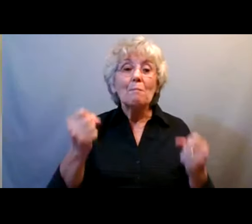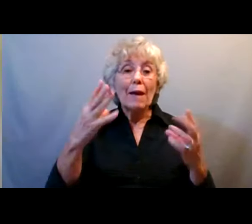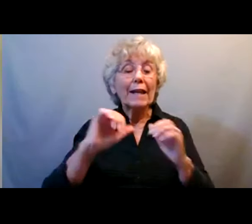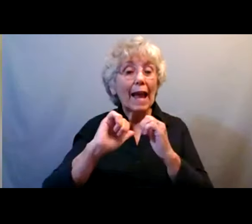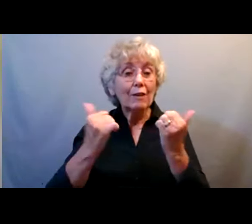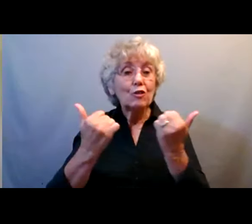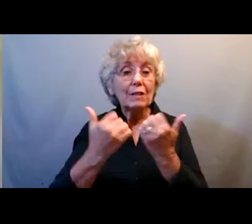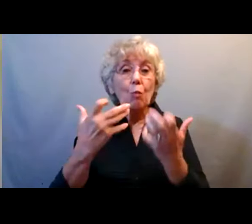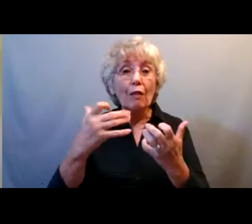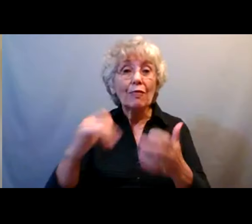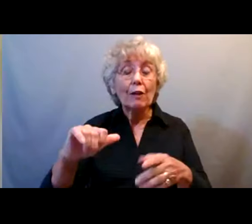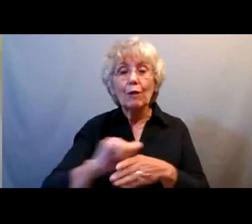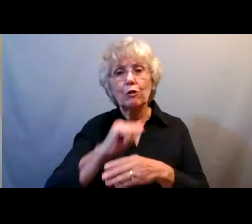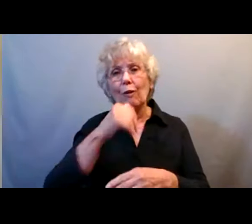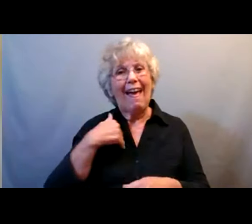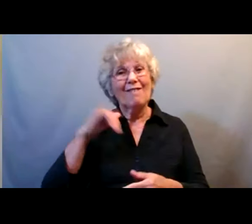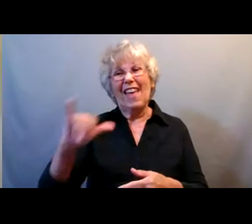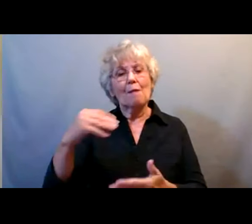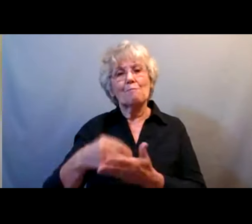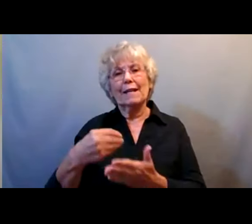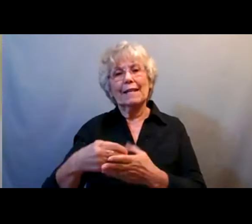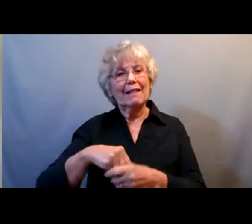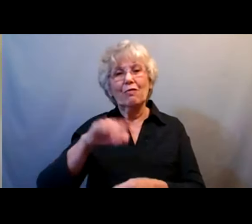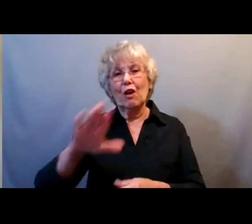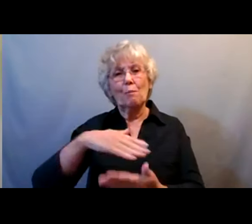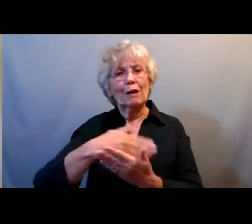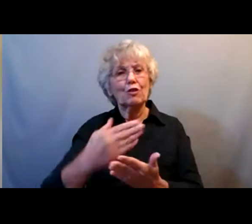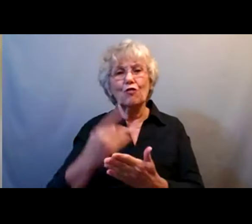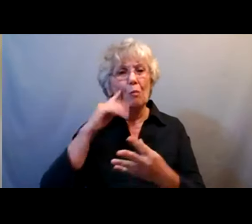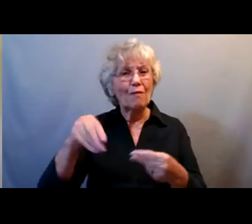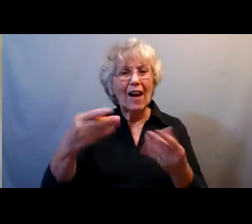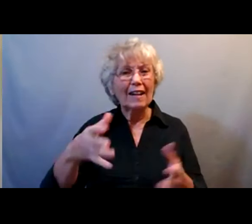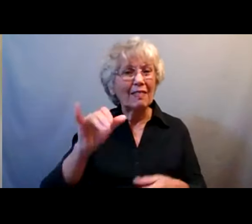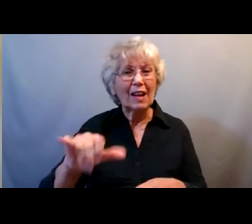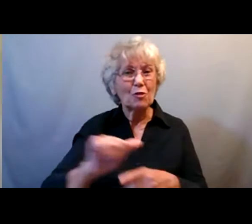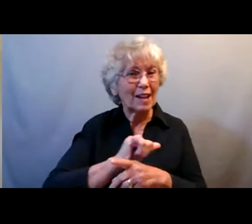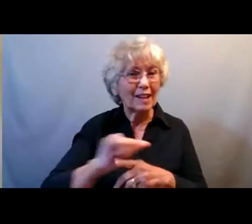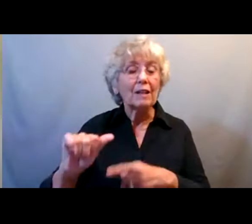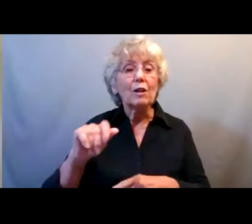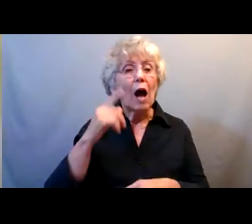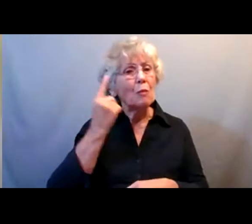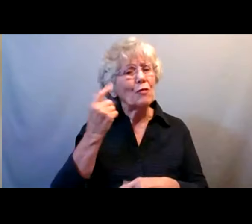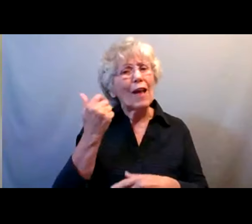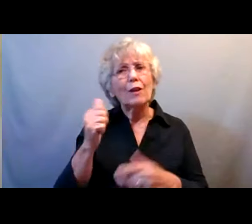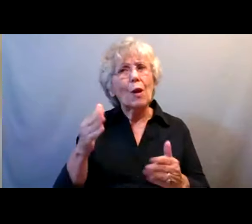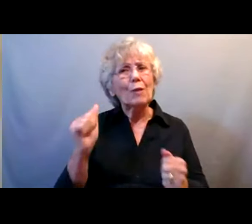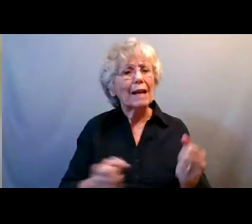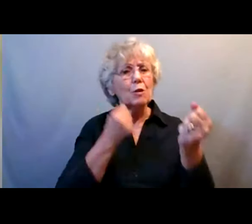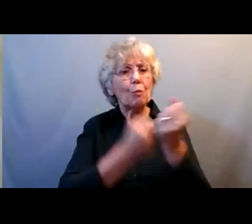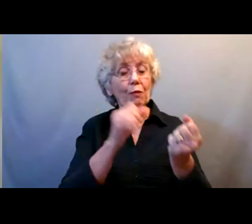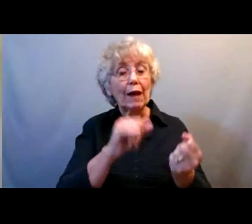that want this training don't have money in their budgets to do that. So I think, you know, any way that that can be supported. The other thing is that